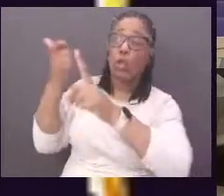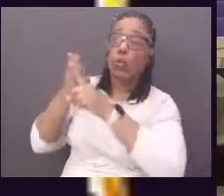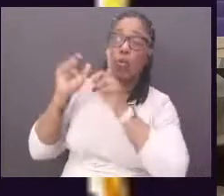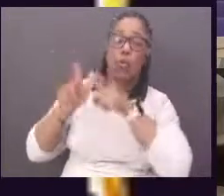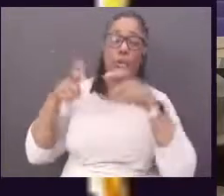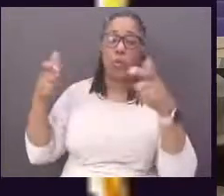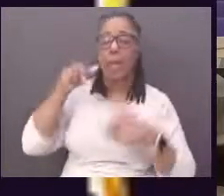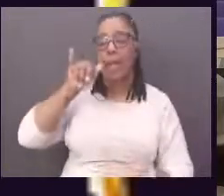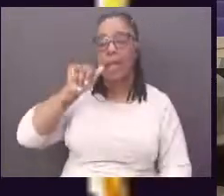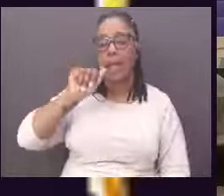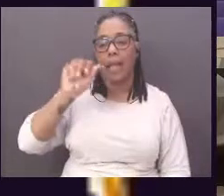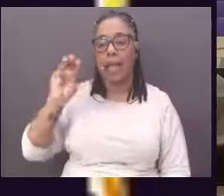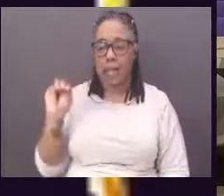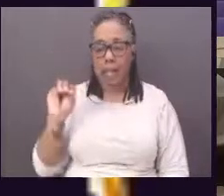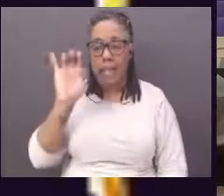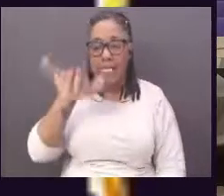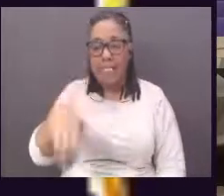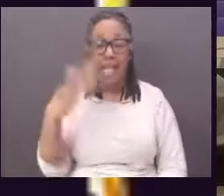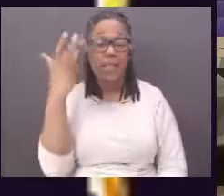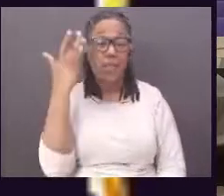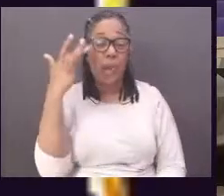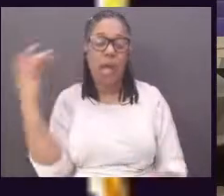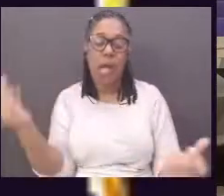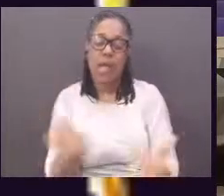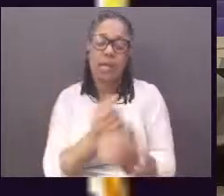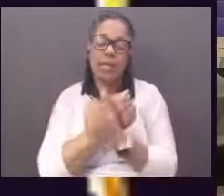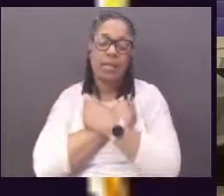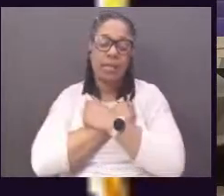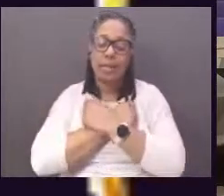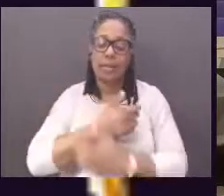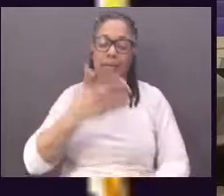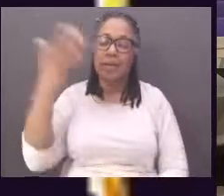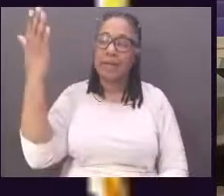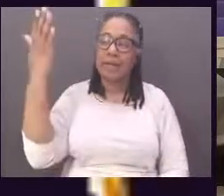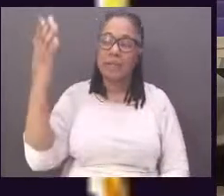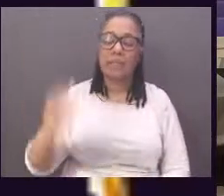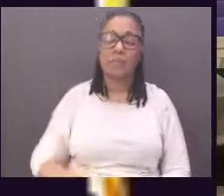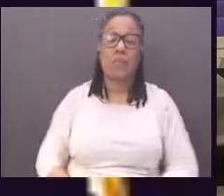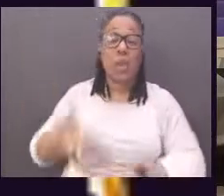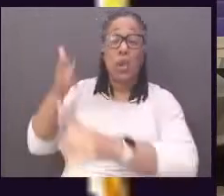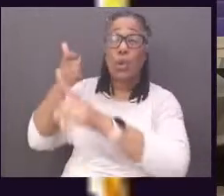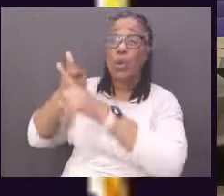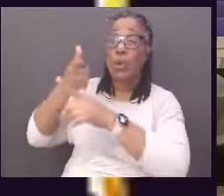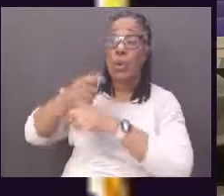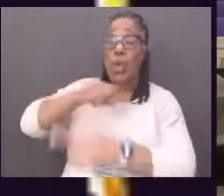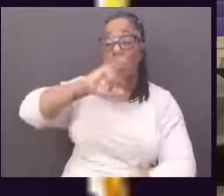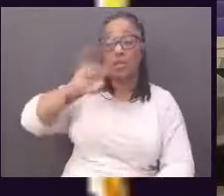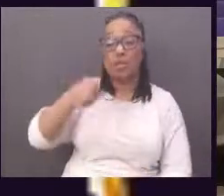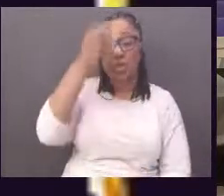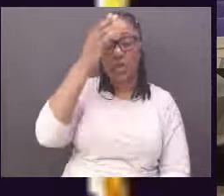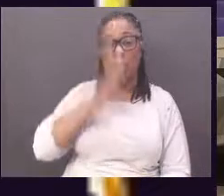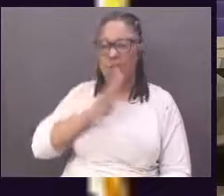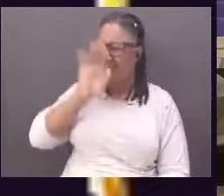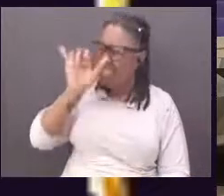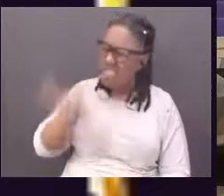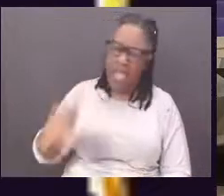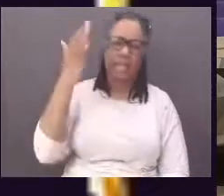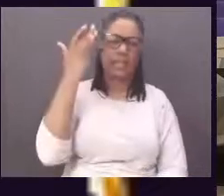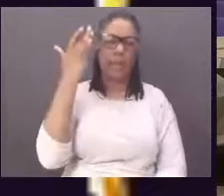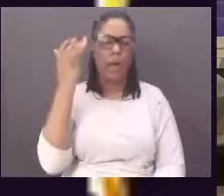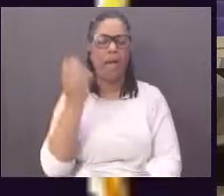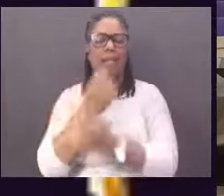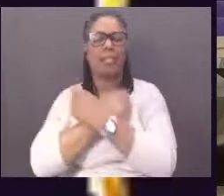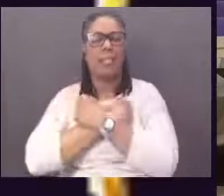you. You're great Jehovah, that's why I love you. You're